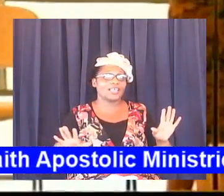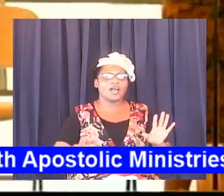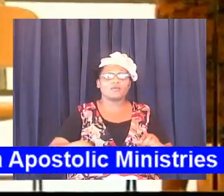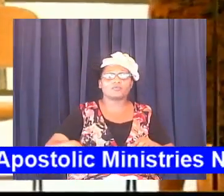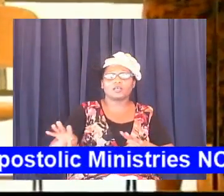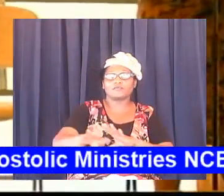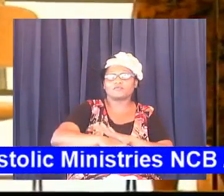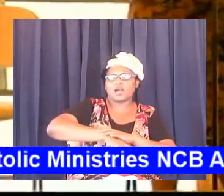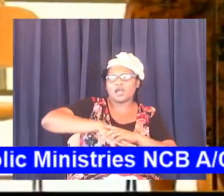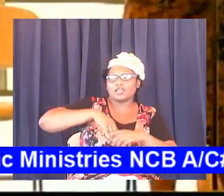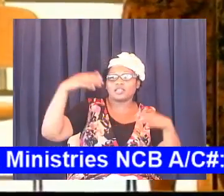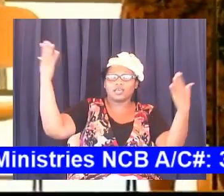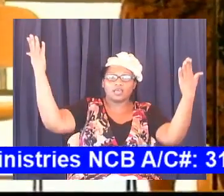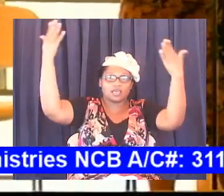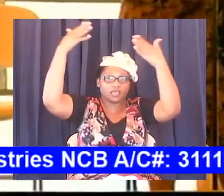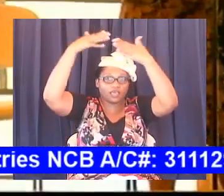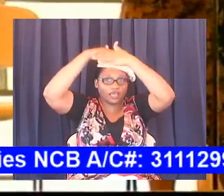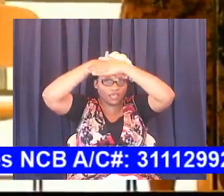shine out of